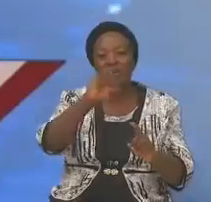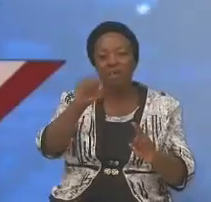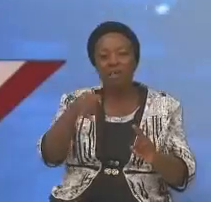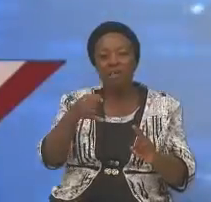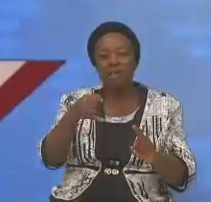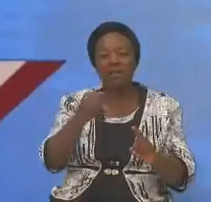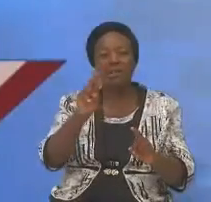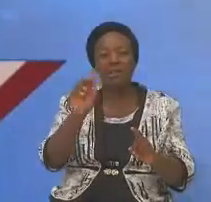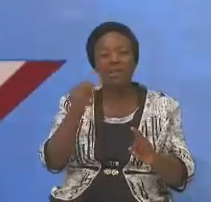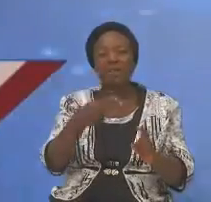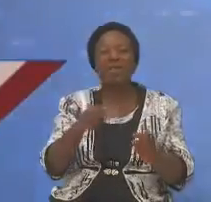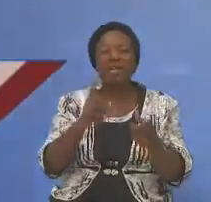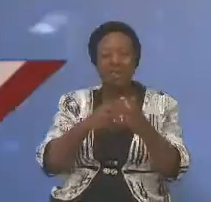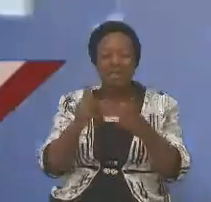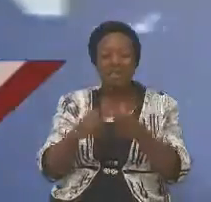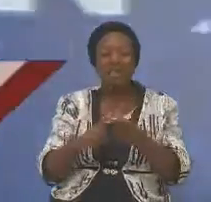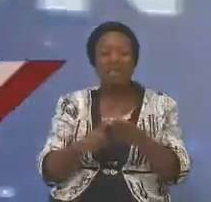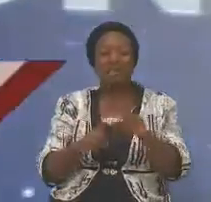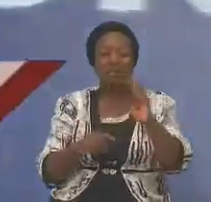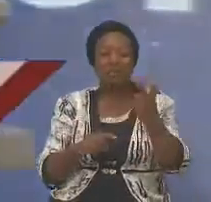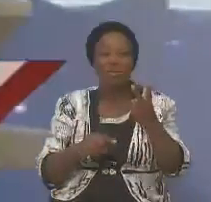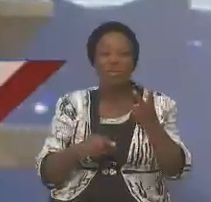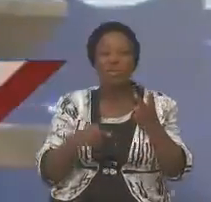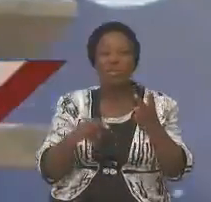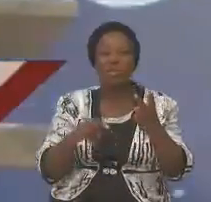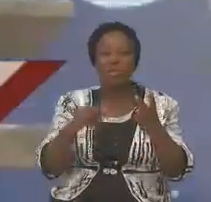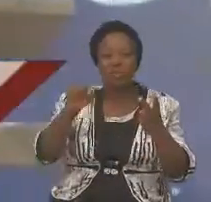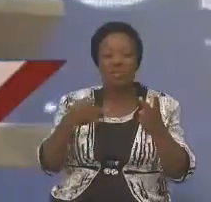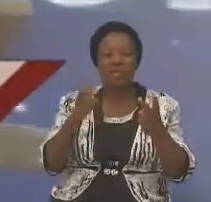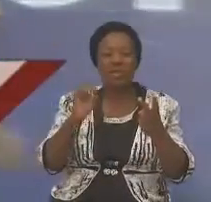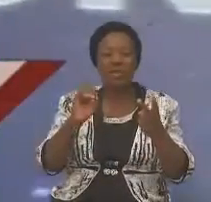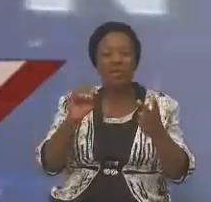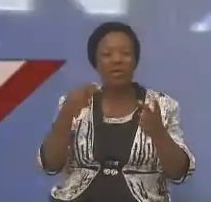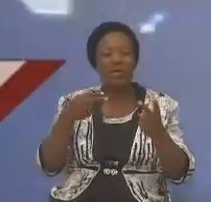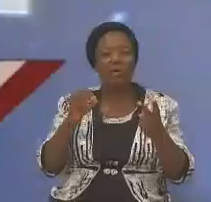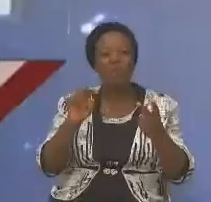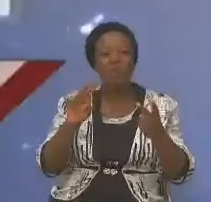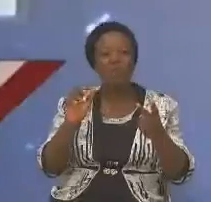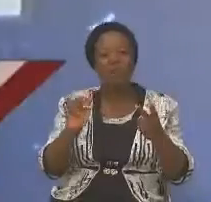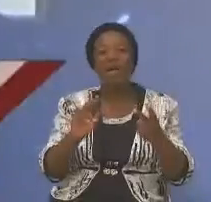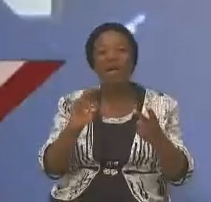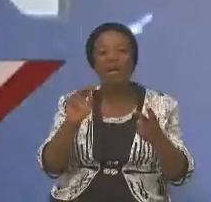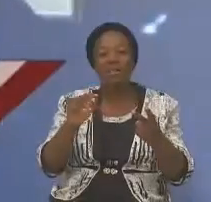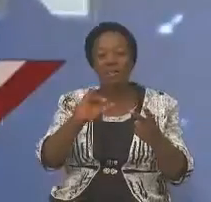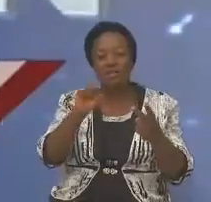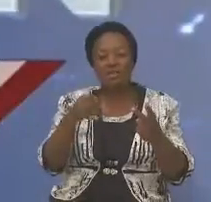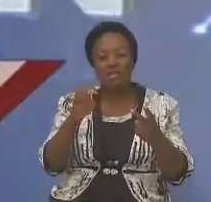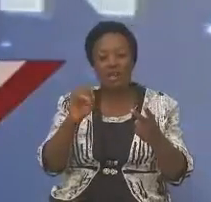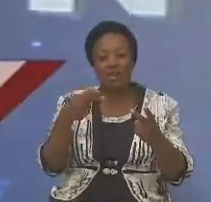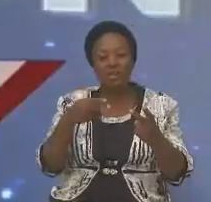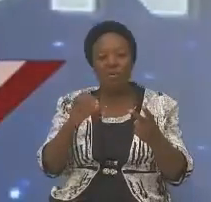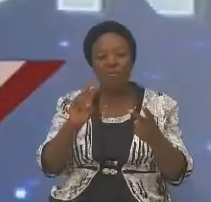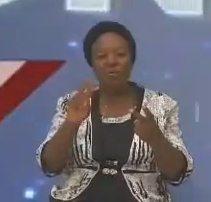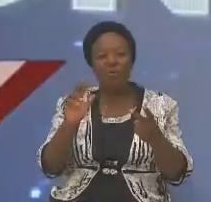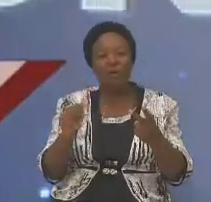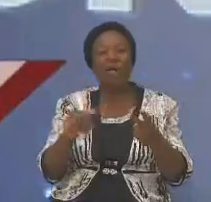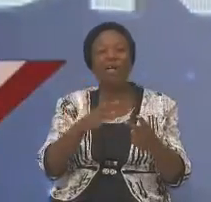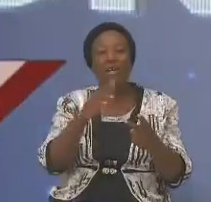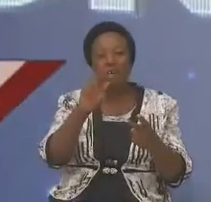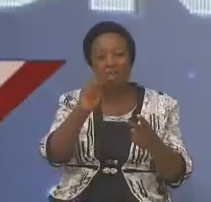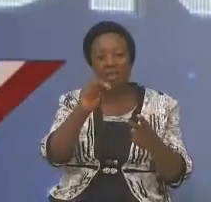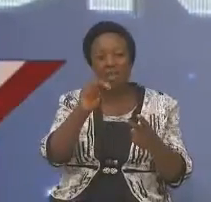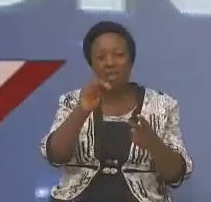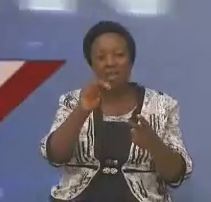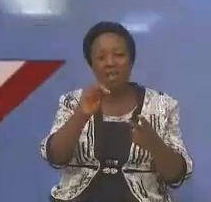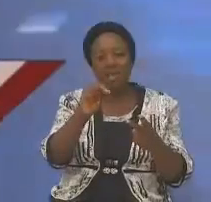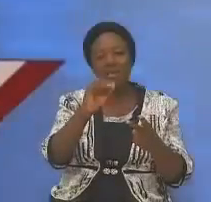provider. And number two is Jehovah Nissi, is the Lord our banner and the Lord that makes us more than